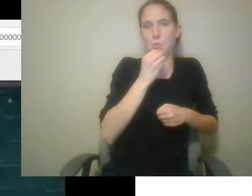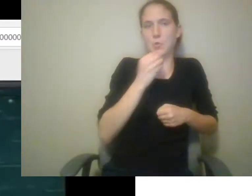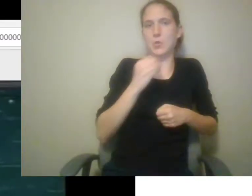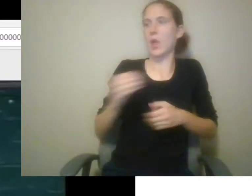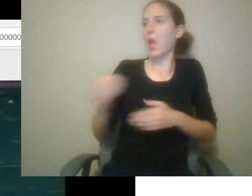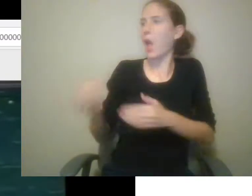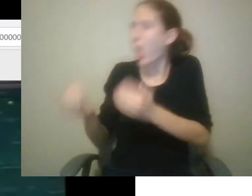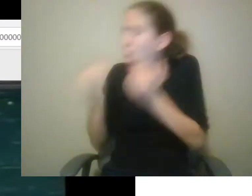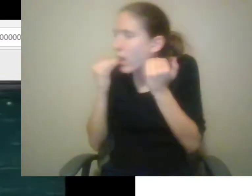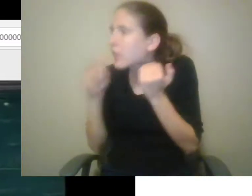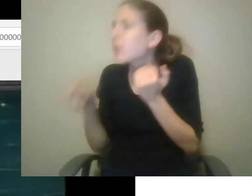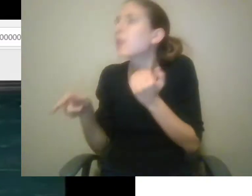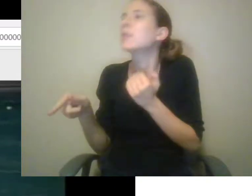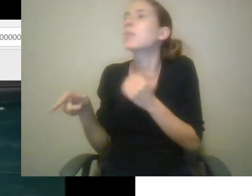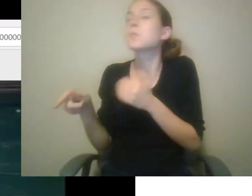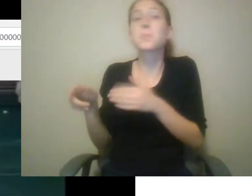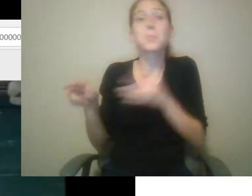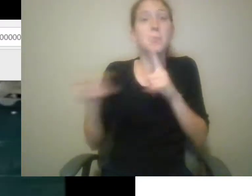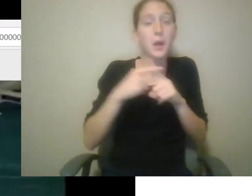chlorophyll.